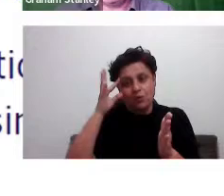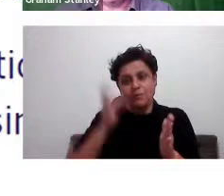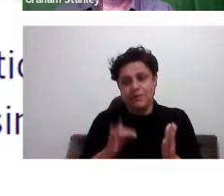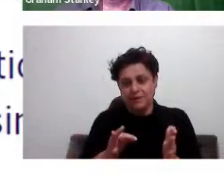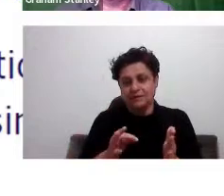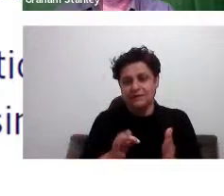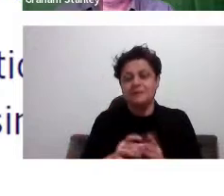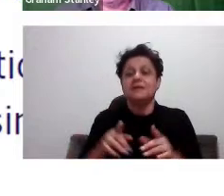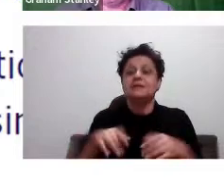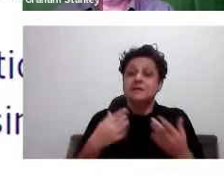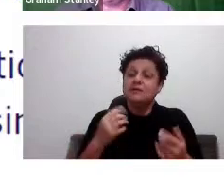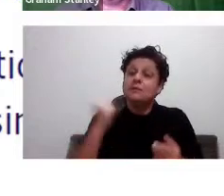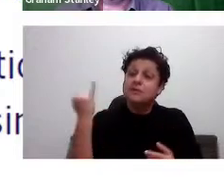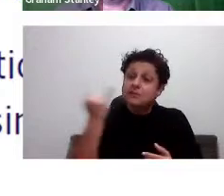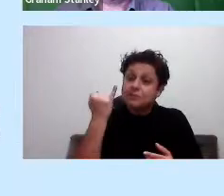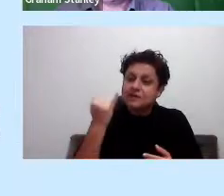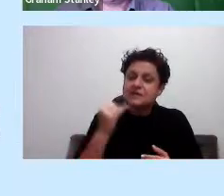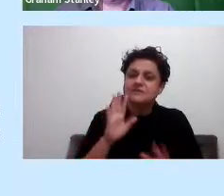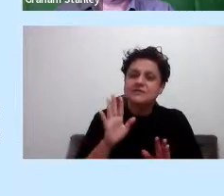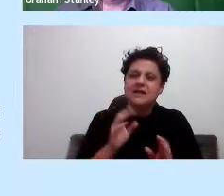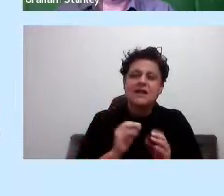that are in writing.